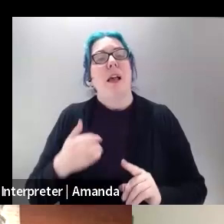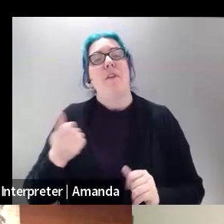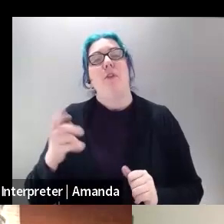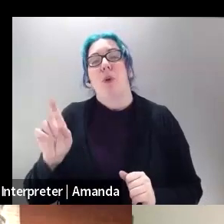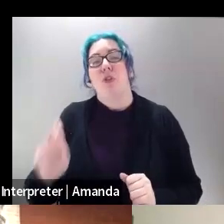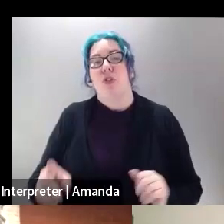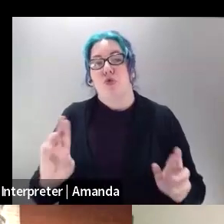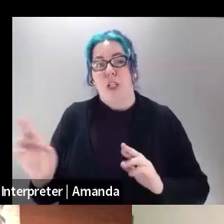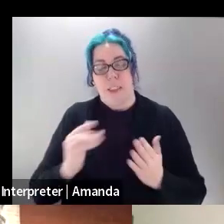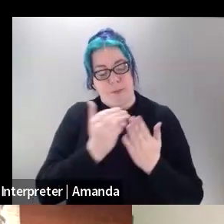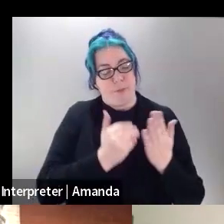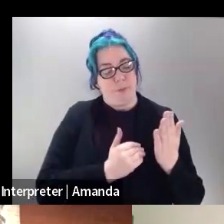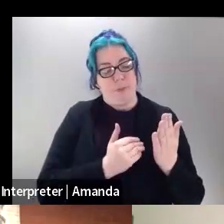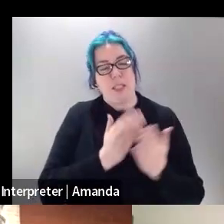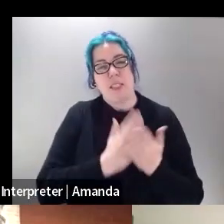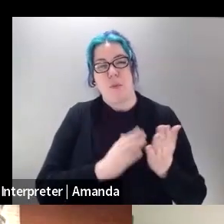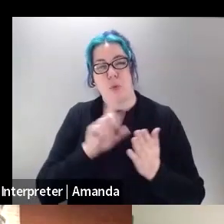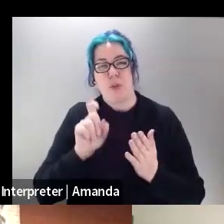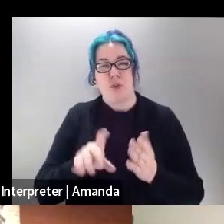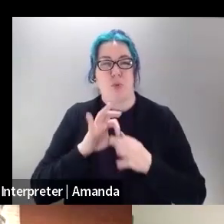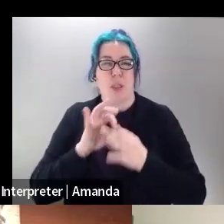already discussed, like